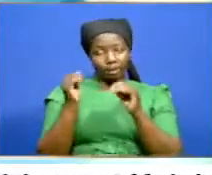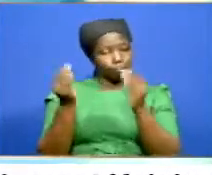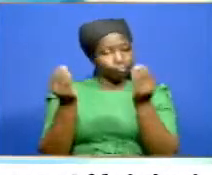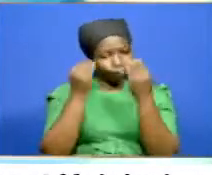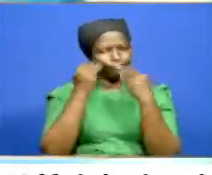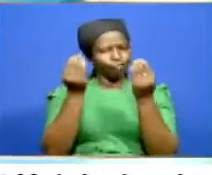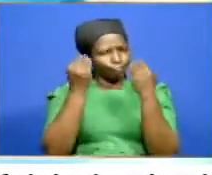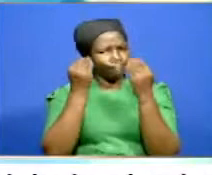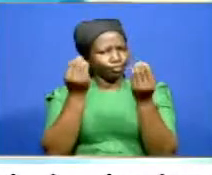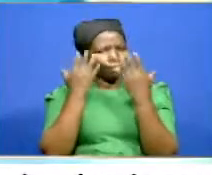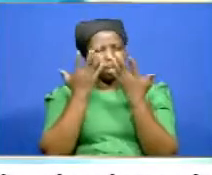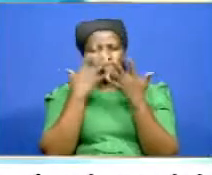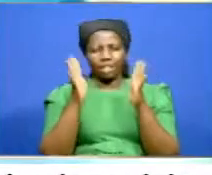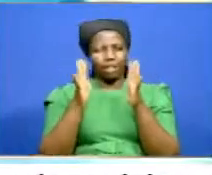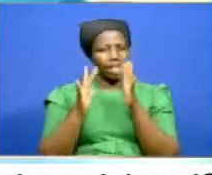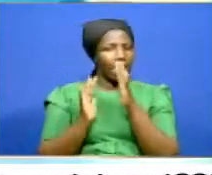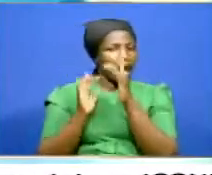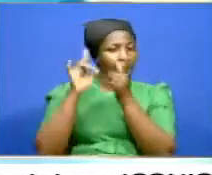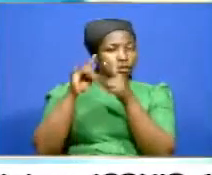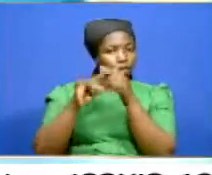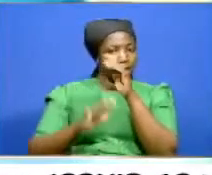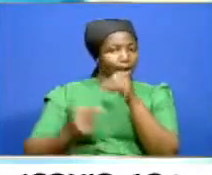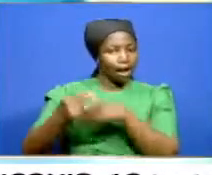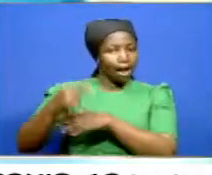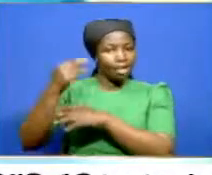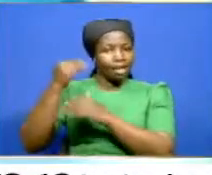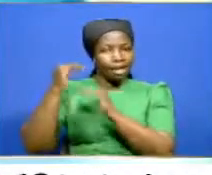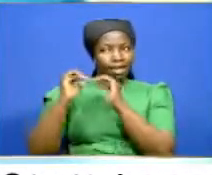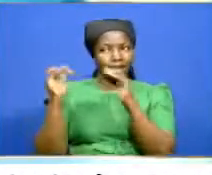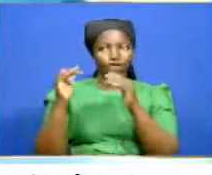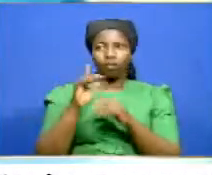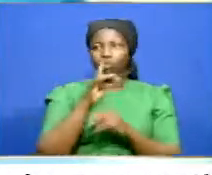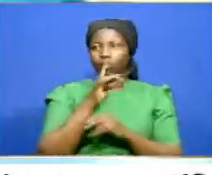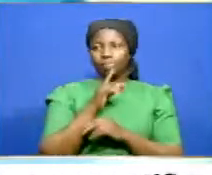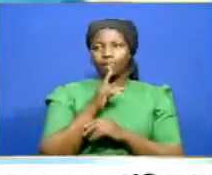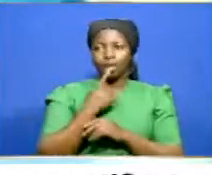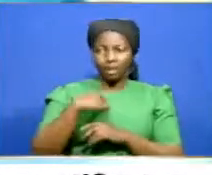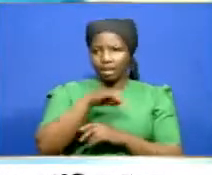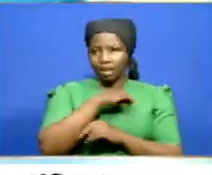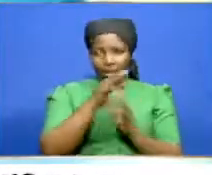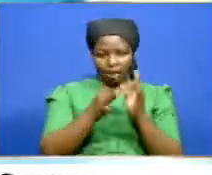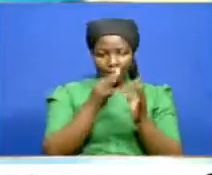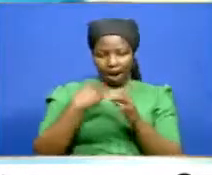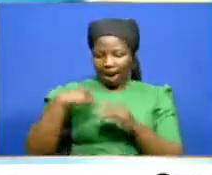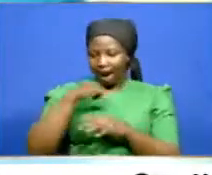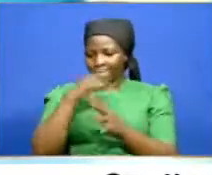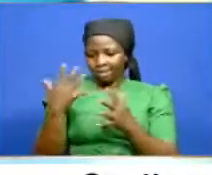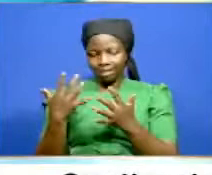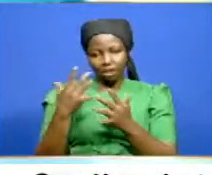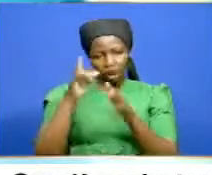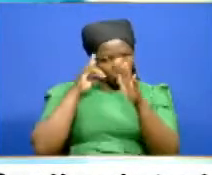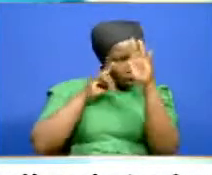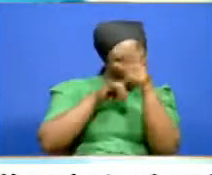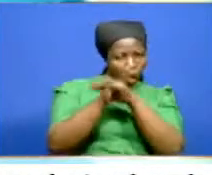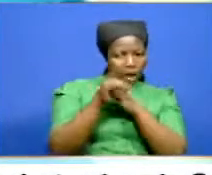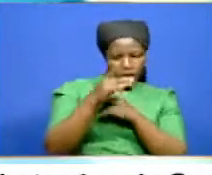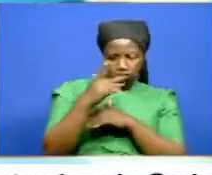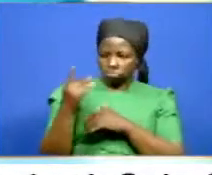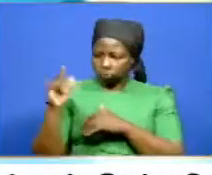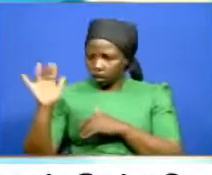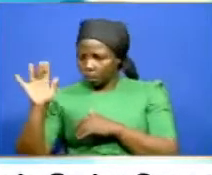courses up to the highest level. You know, so long as we align in the same goals and all that, everything is good. So to me,